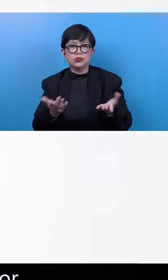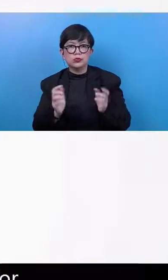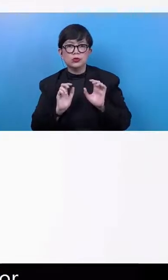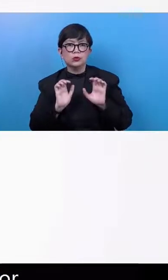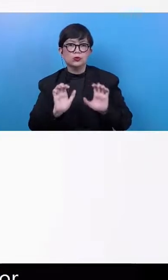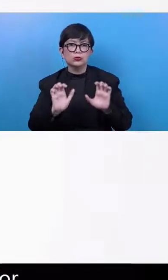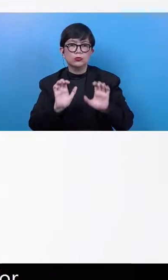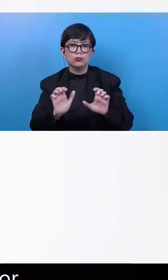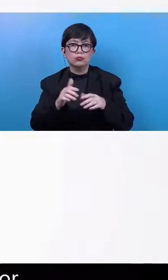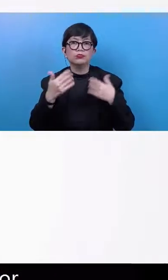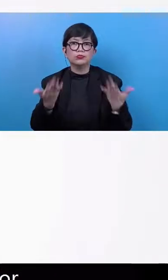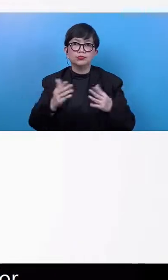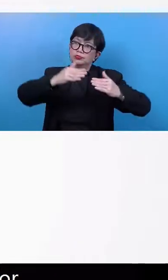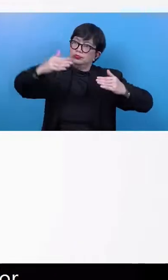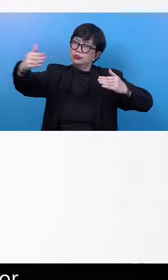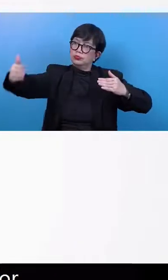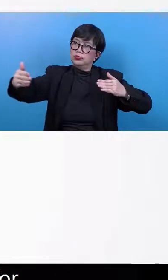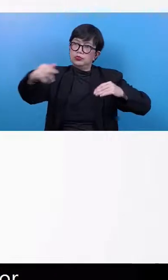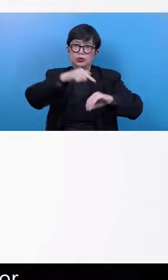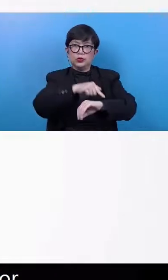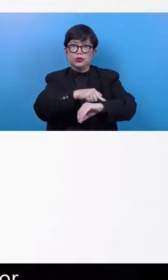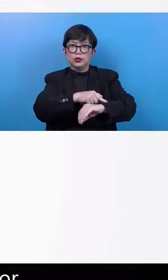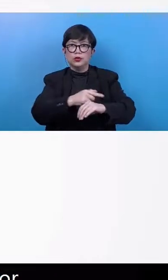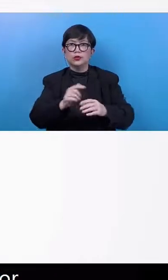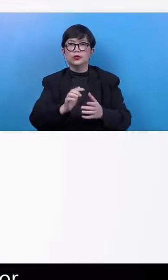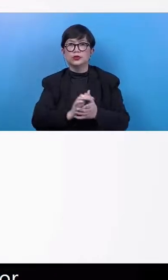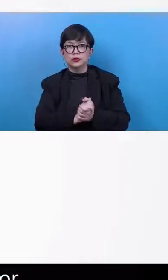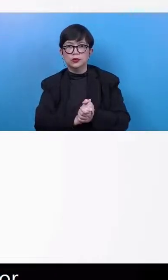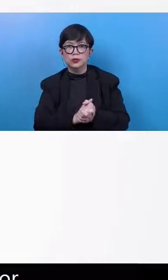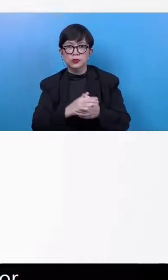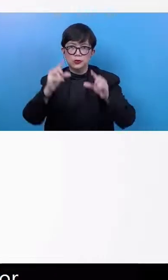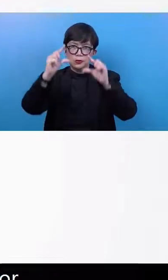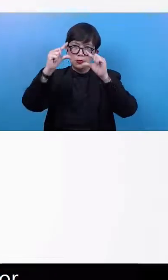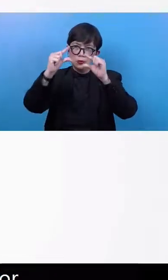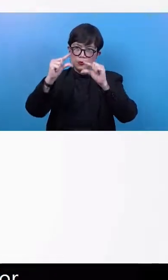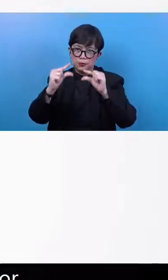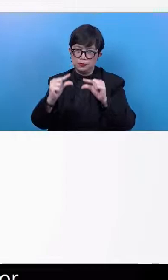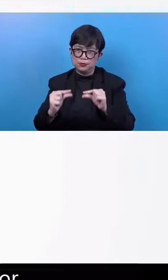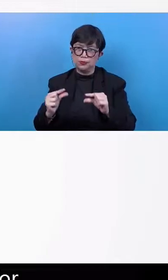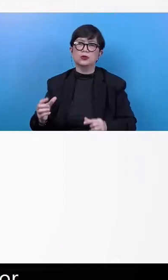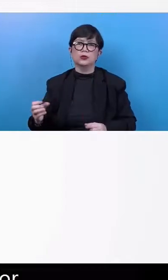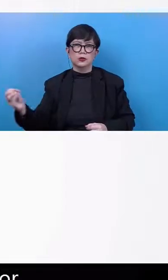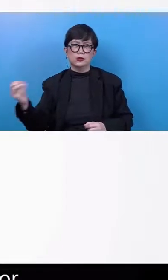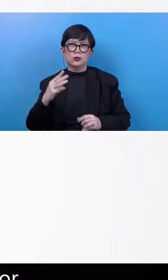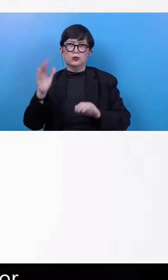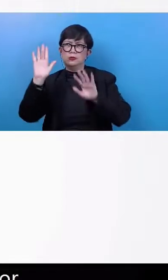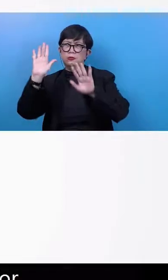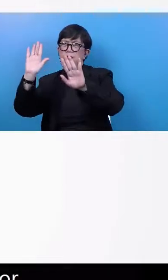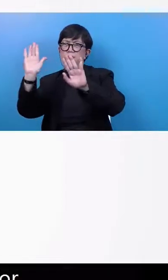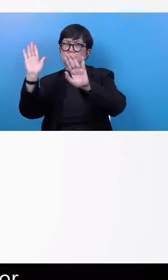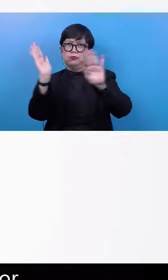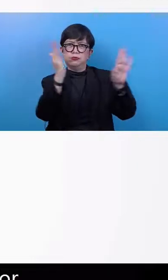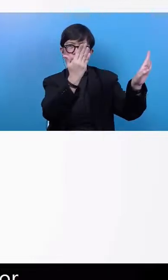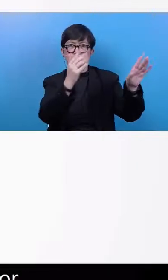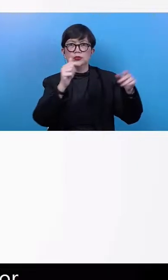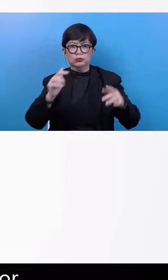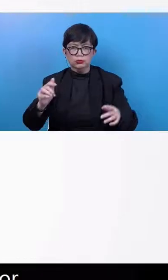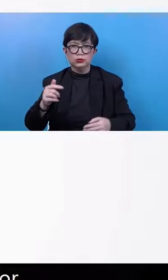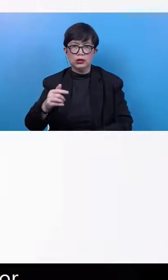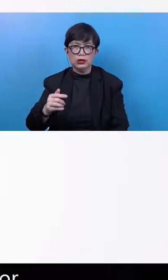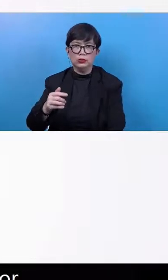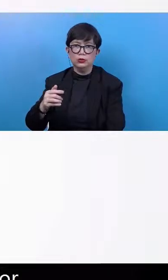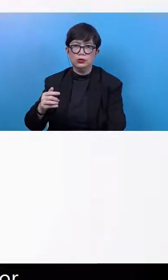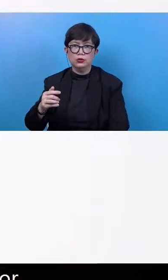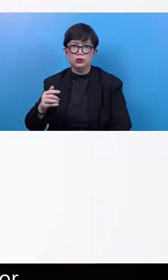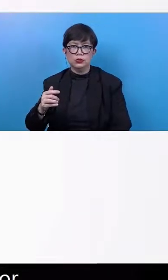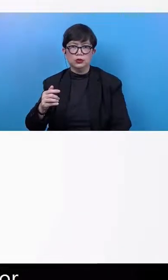the impact of climate change, addressing also how we meet the targets of sustainable development goals and other things.